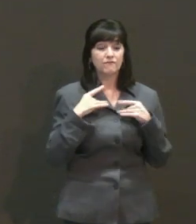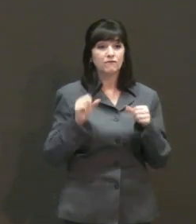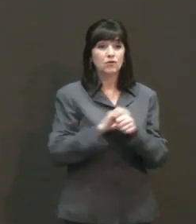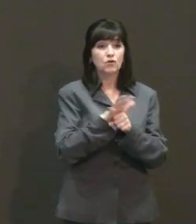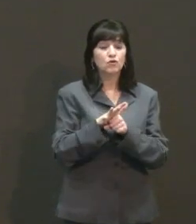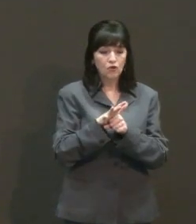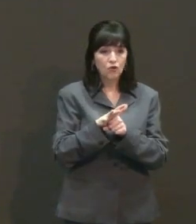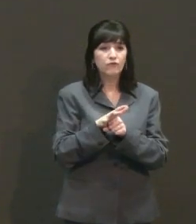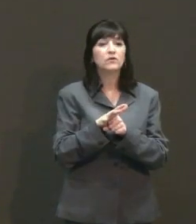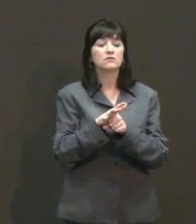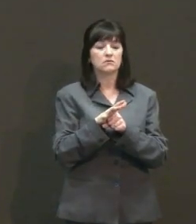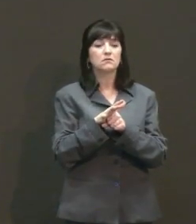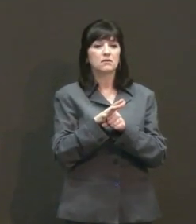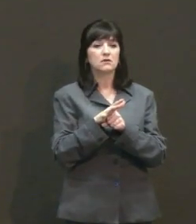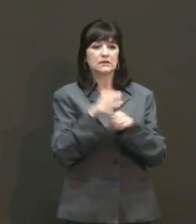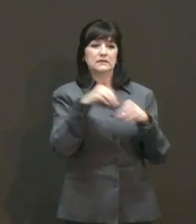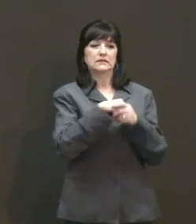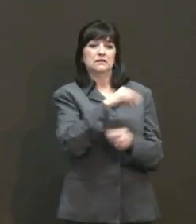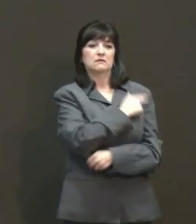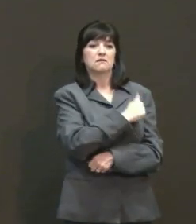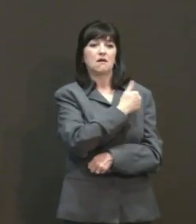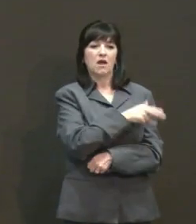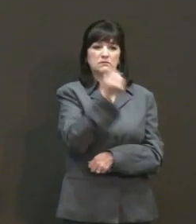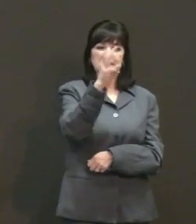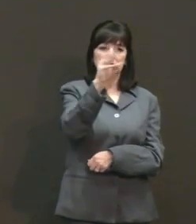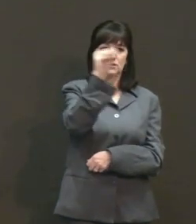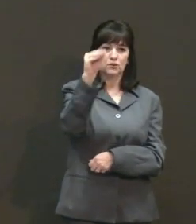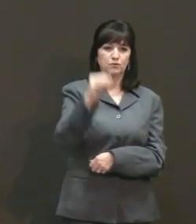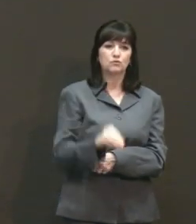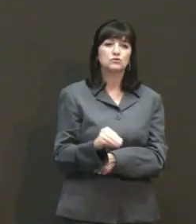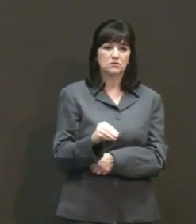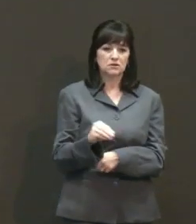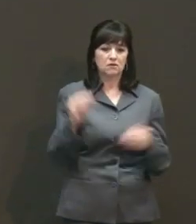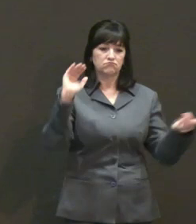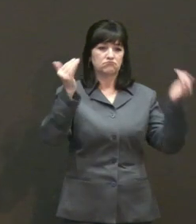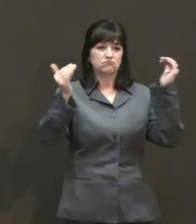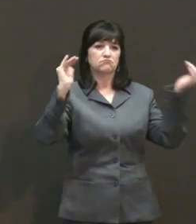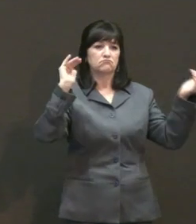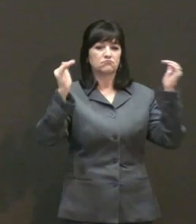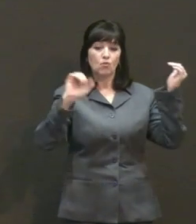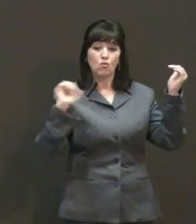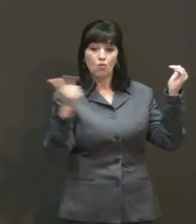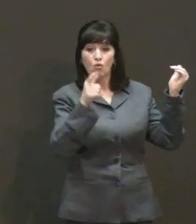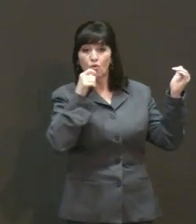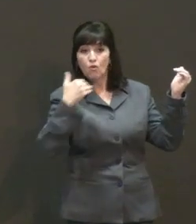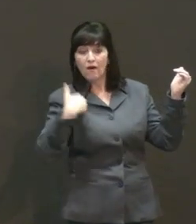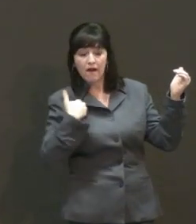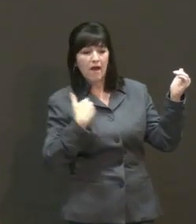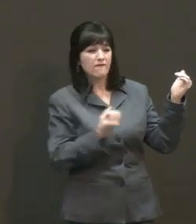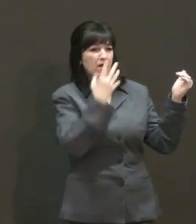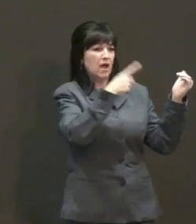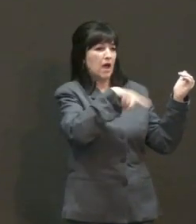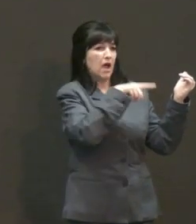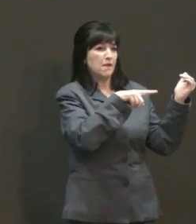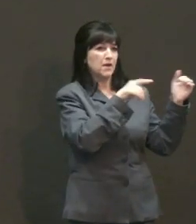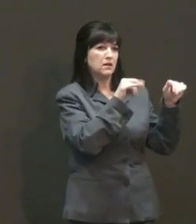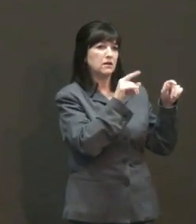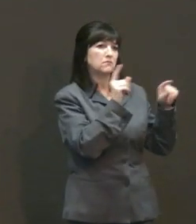by 1116. And that's relevant to the charts in terms of the projections, which ramp